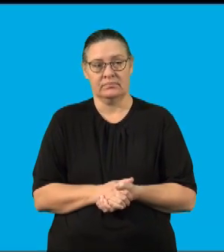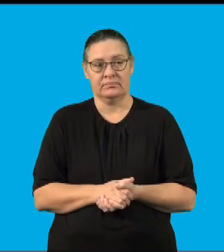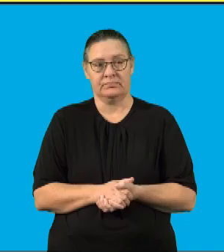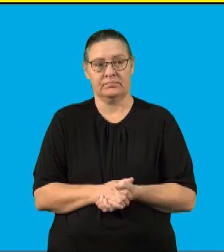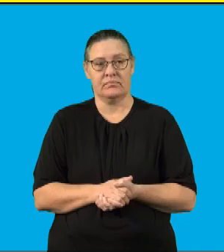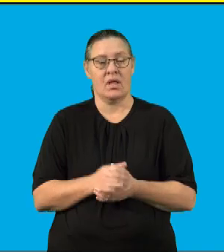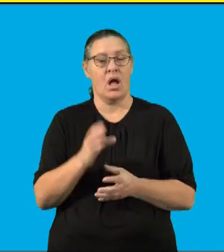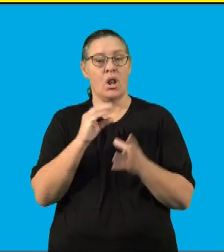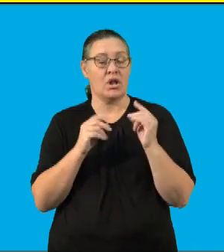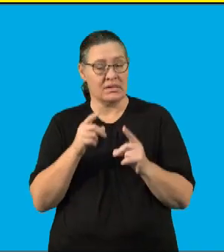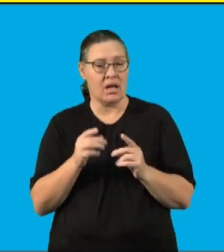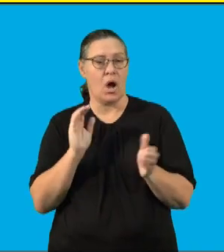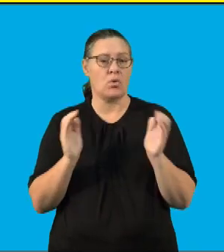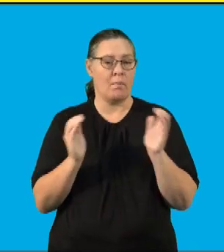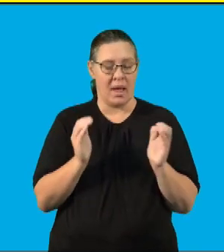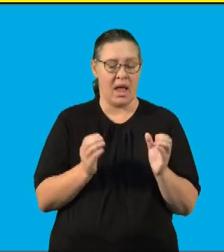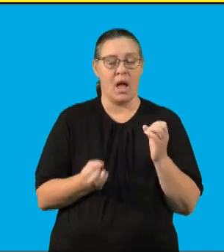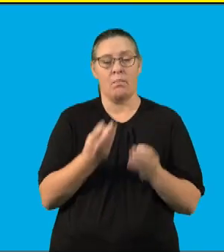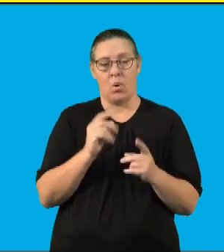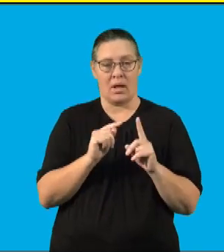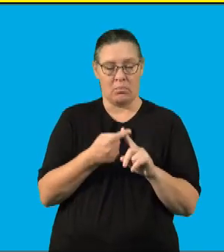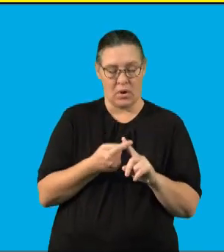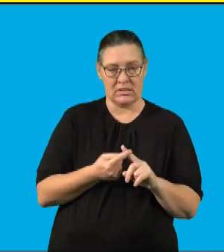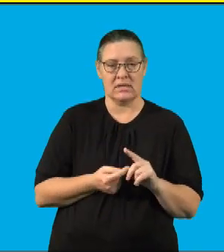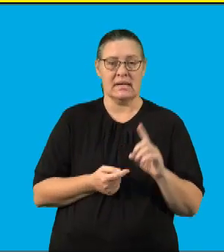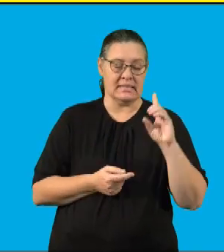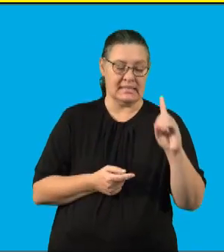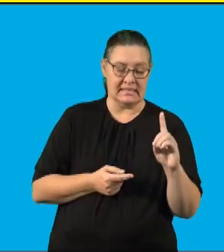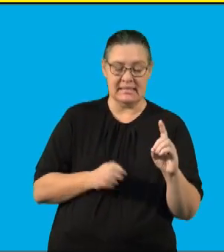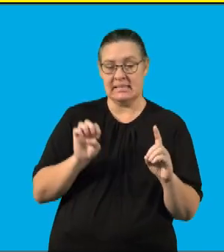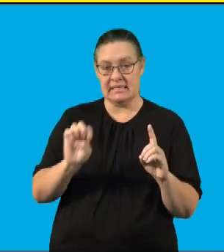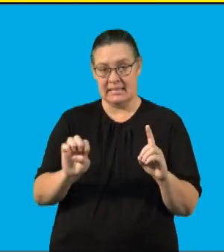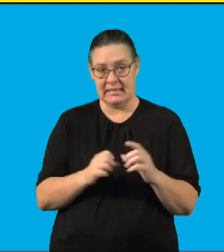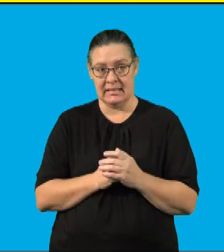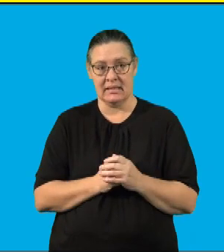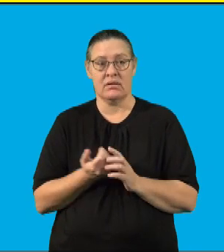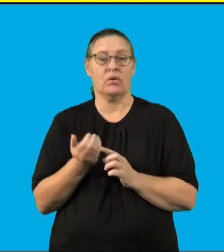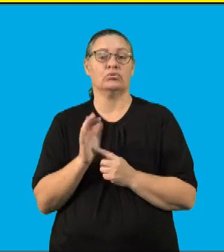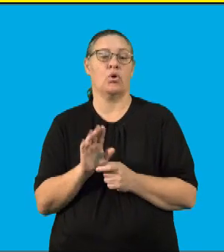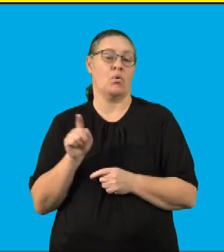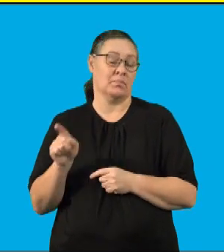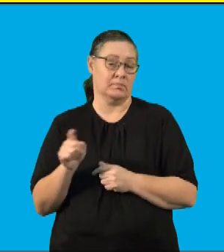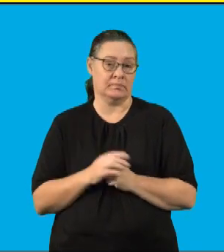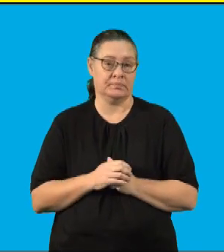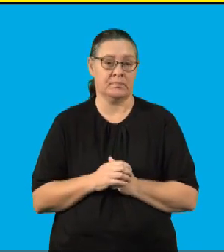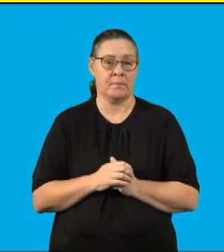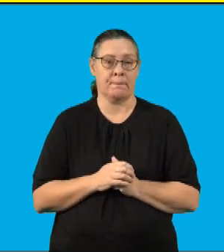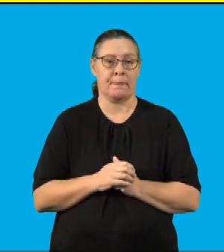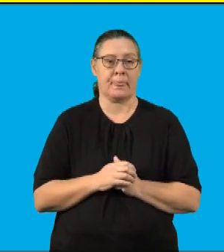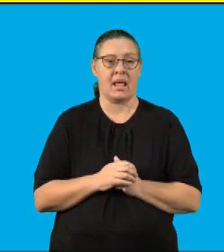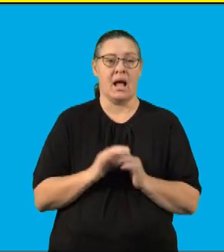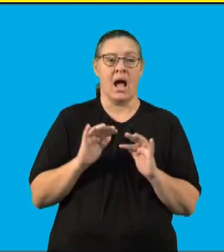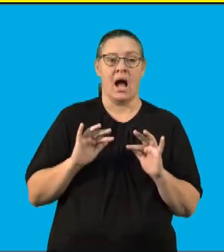point. So these learners now are comparing the boiling points of compound D and E as shown in the table